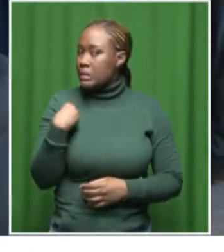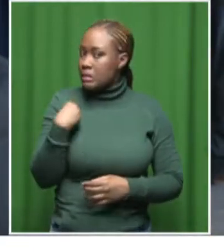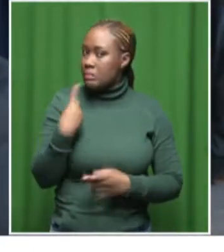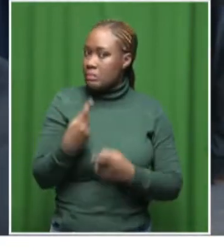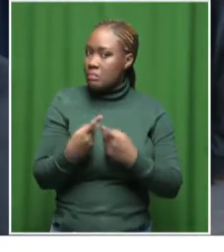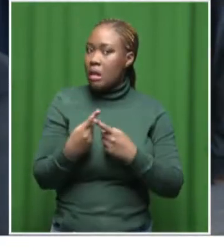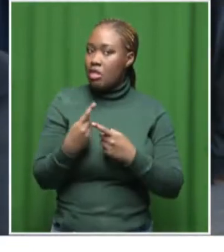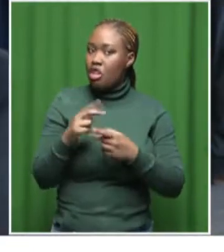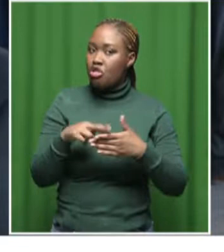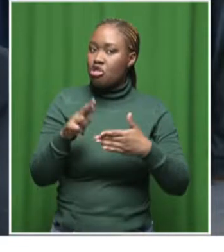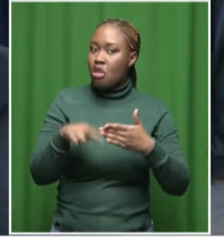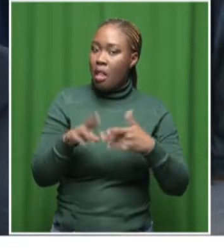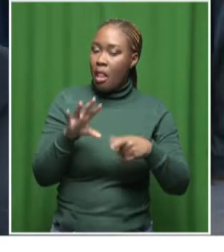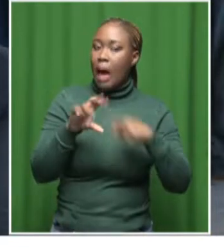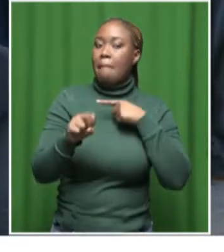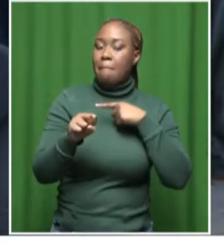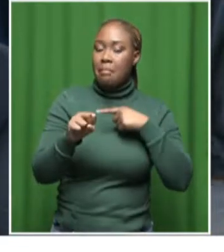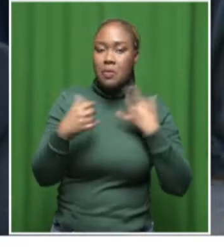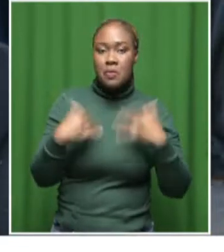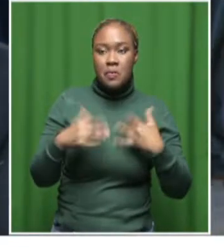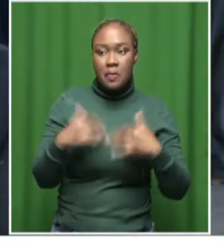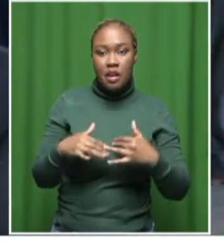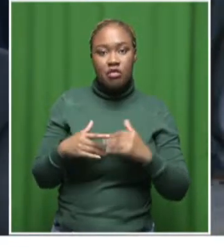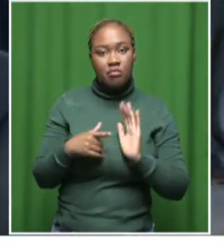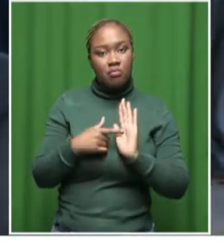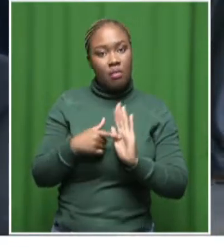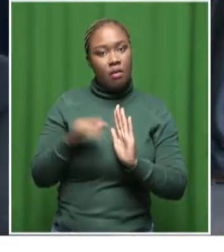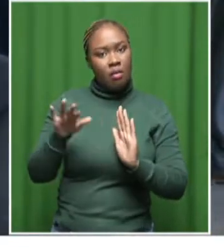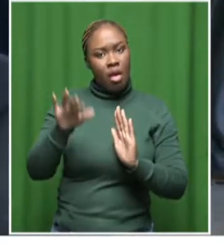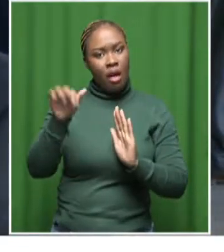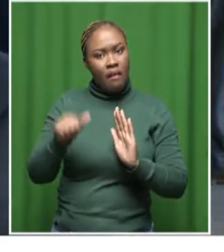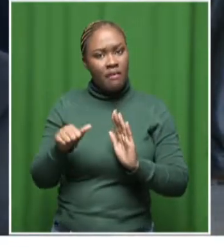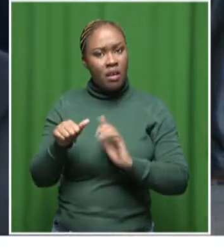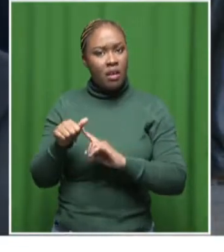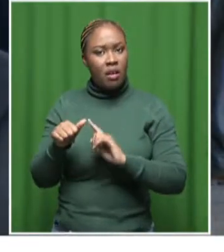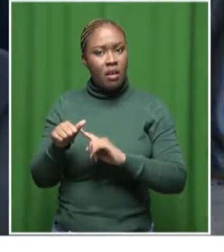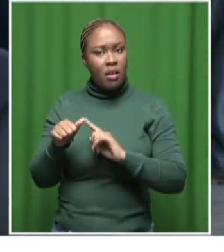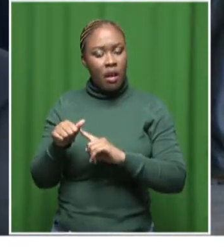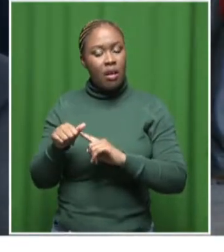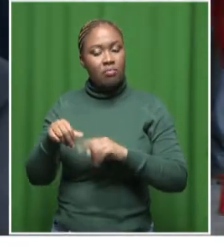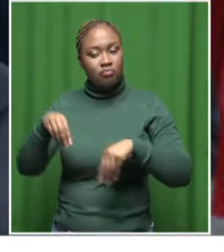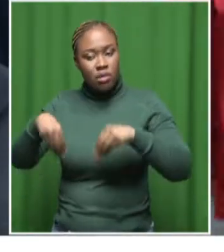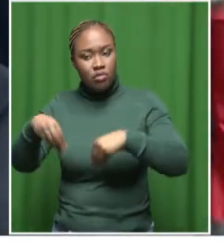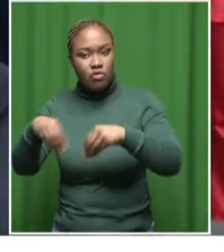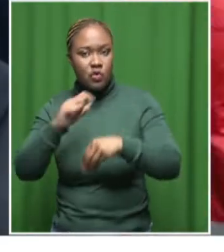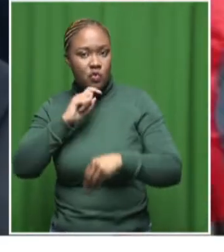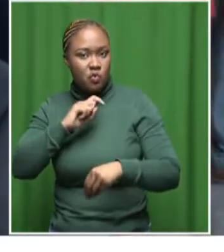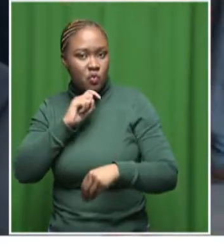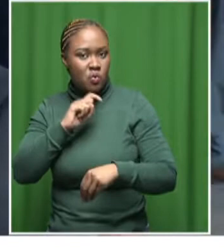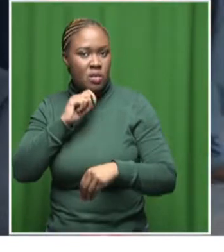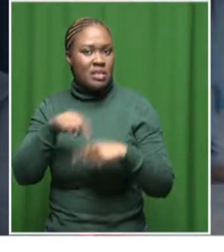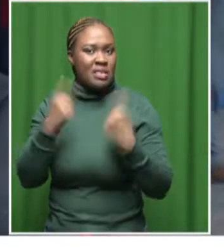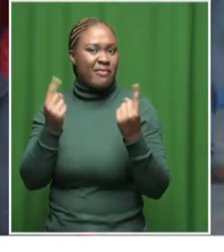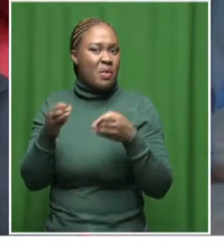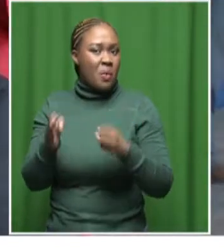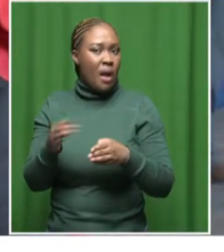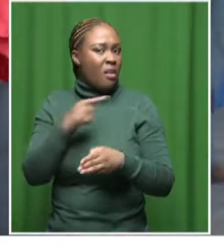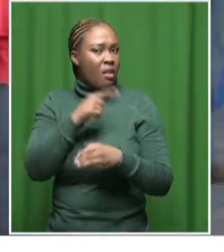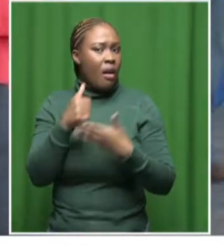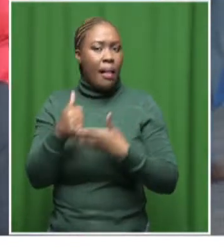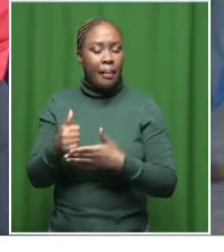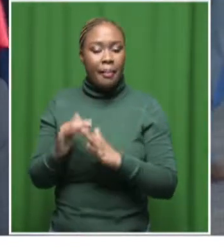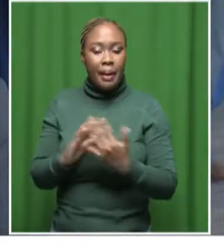somehow, changed the way South Africa looks at the exploitation of its minerals. So we're looking,